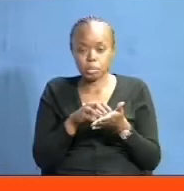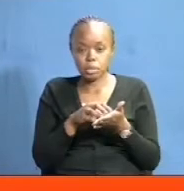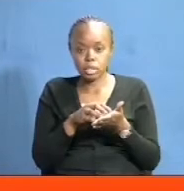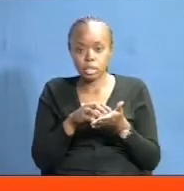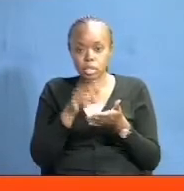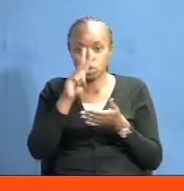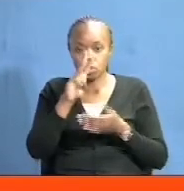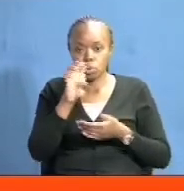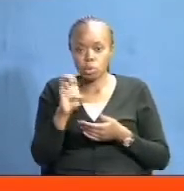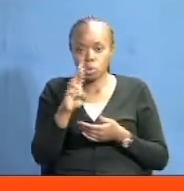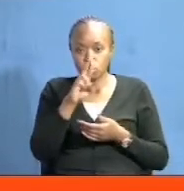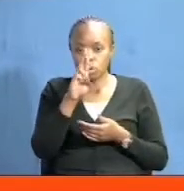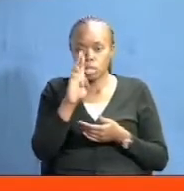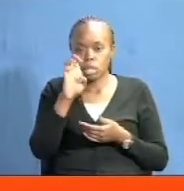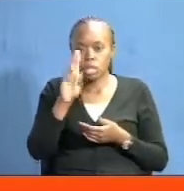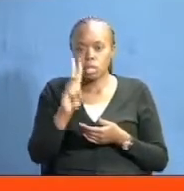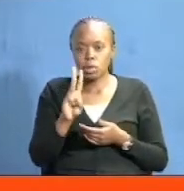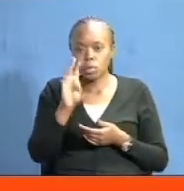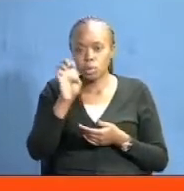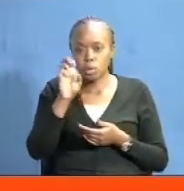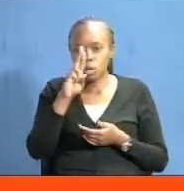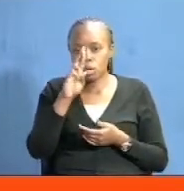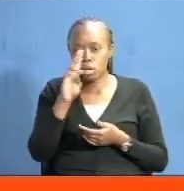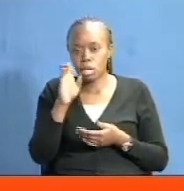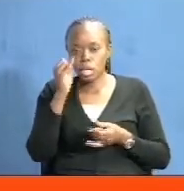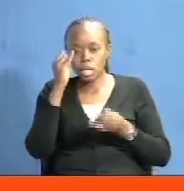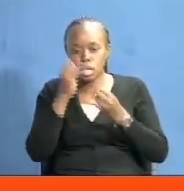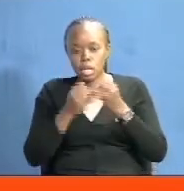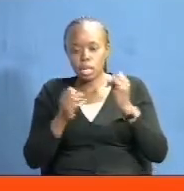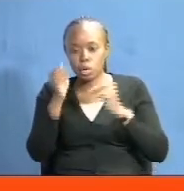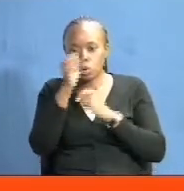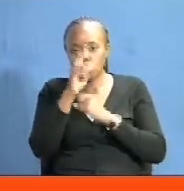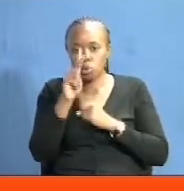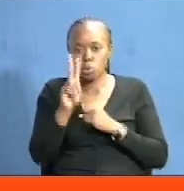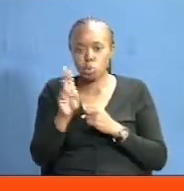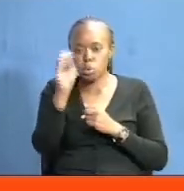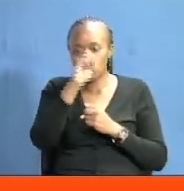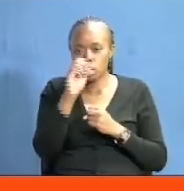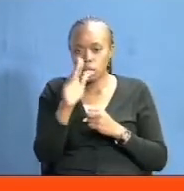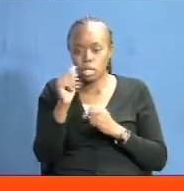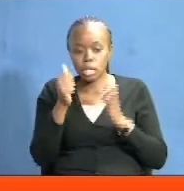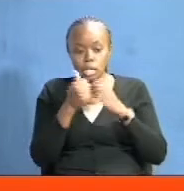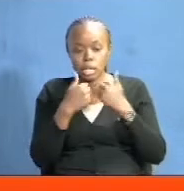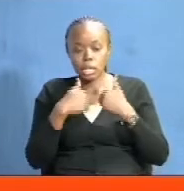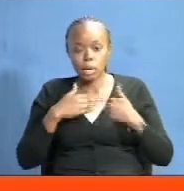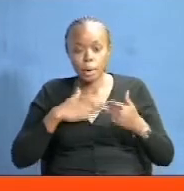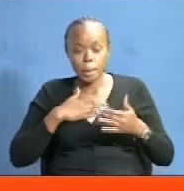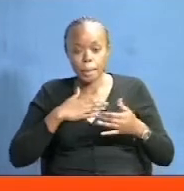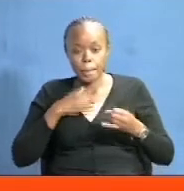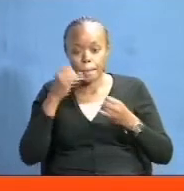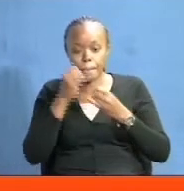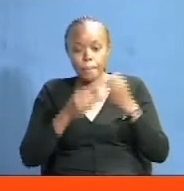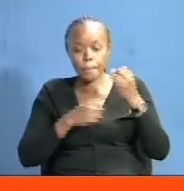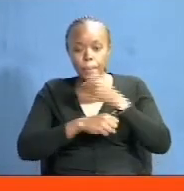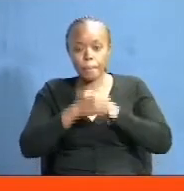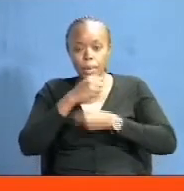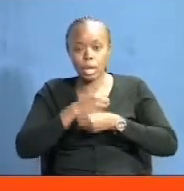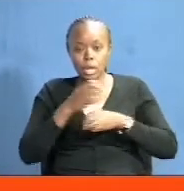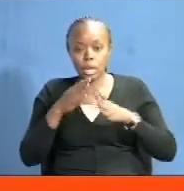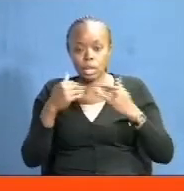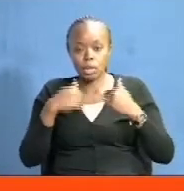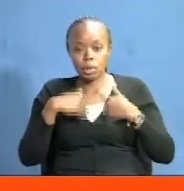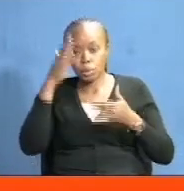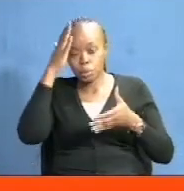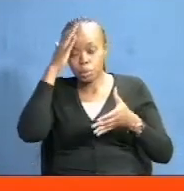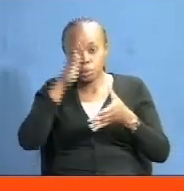Werewere is considered to have been the last president Kusa had. In my final year, I want to have a run at presidency. I